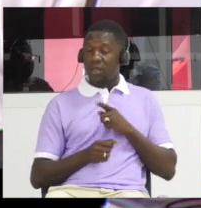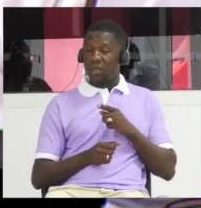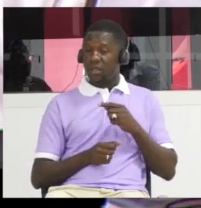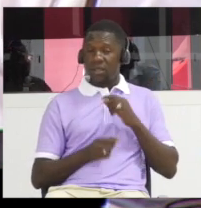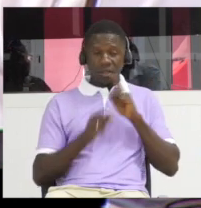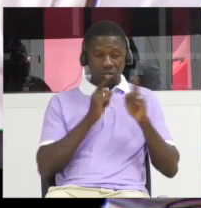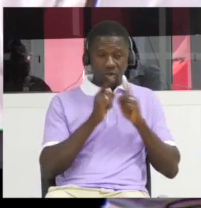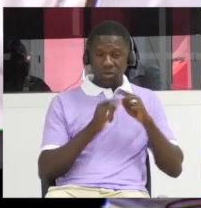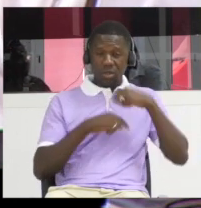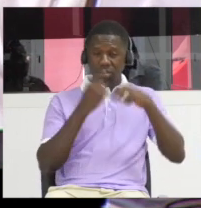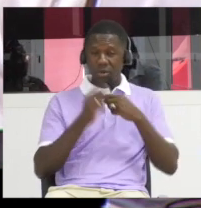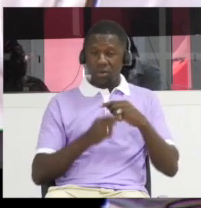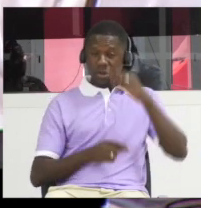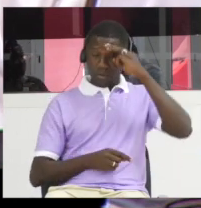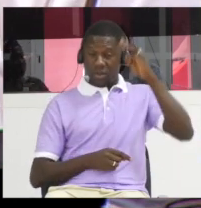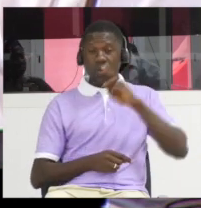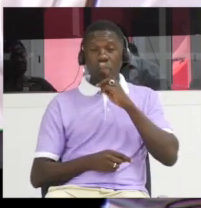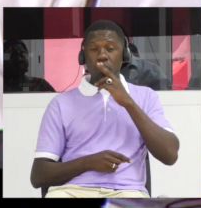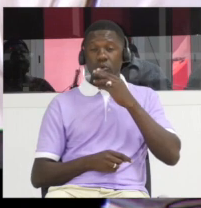who had fled the country?